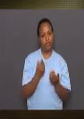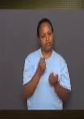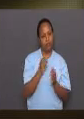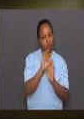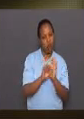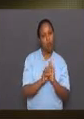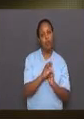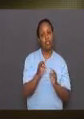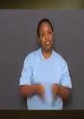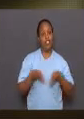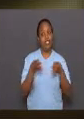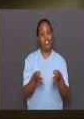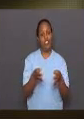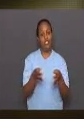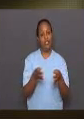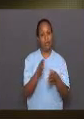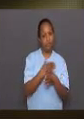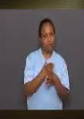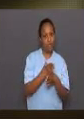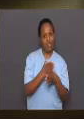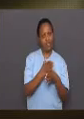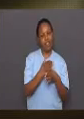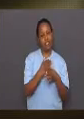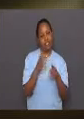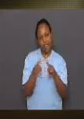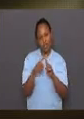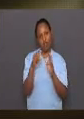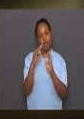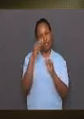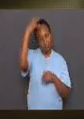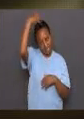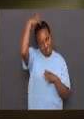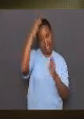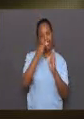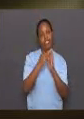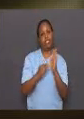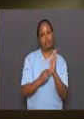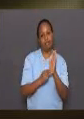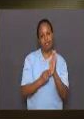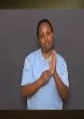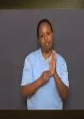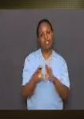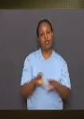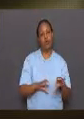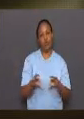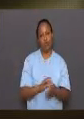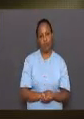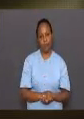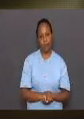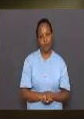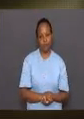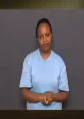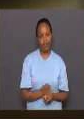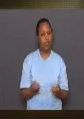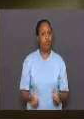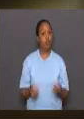as transitions between different systems of governance took place.